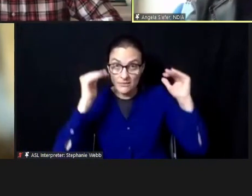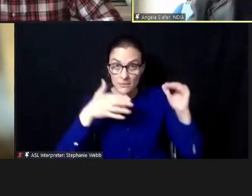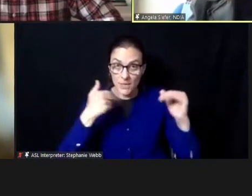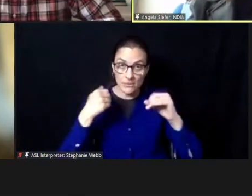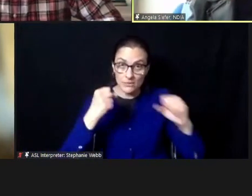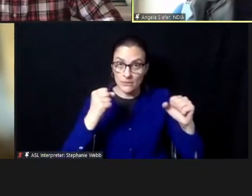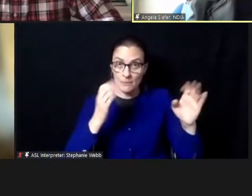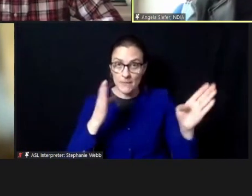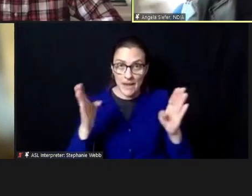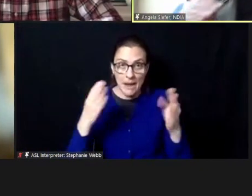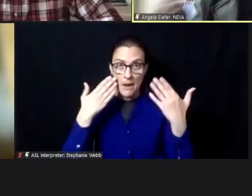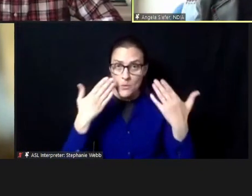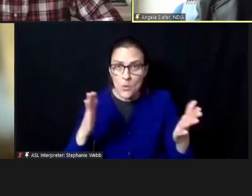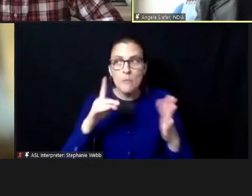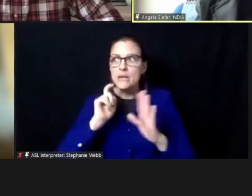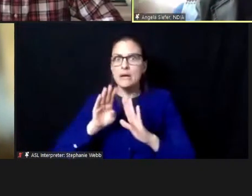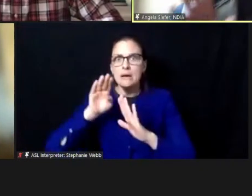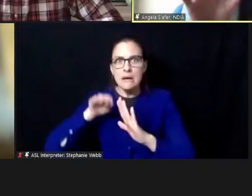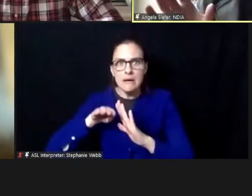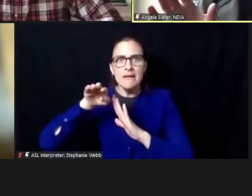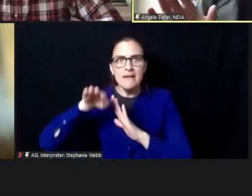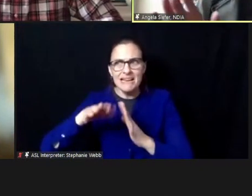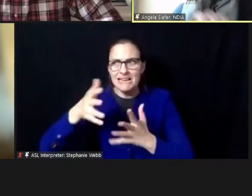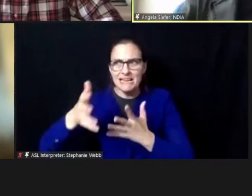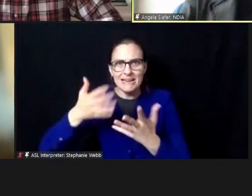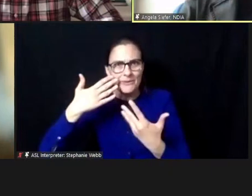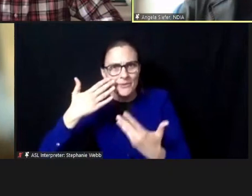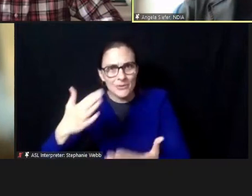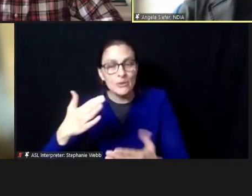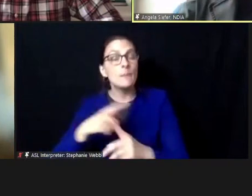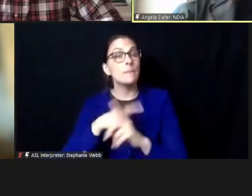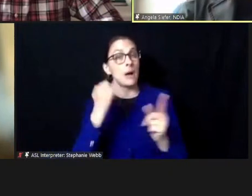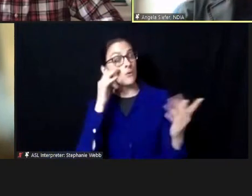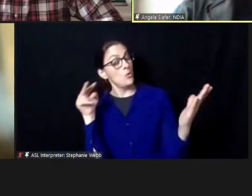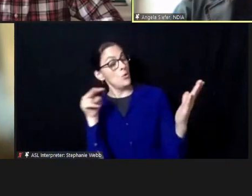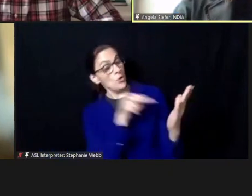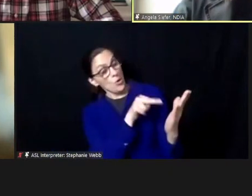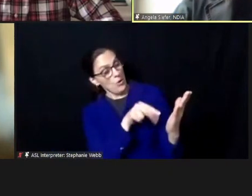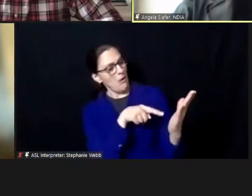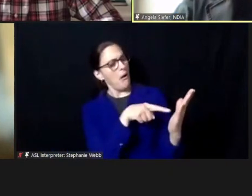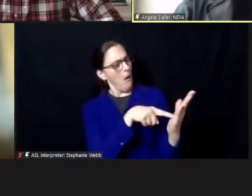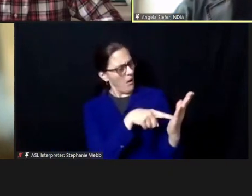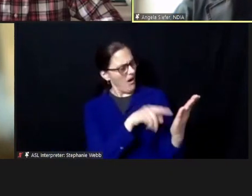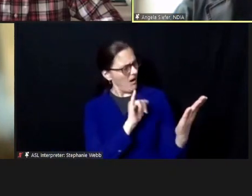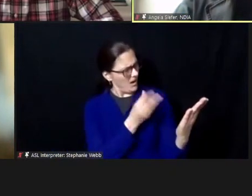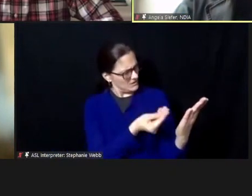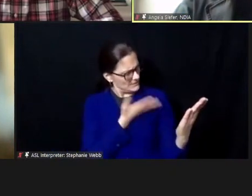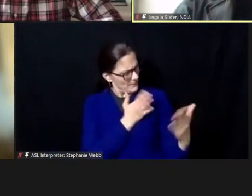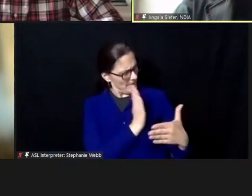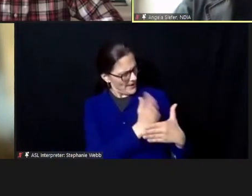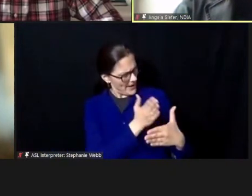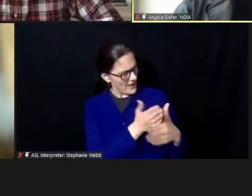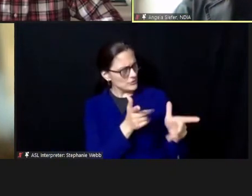it in terms of your average speed on the broadband label, that's going to help you make a more informed choice.